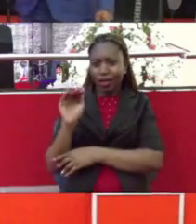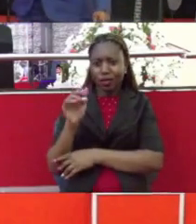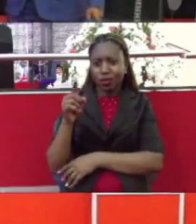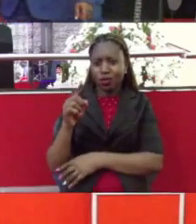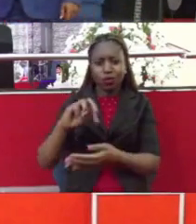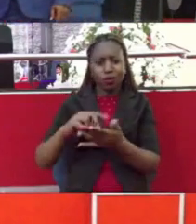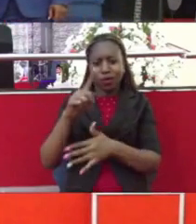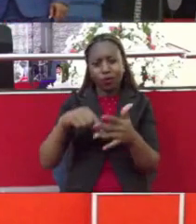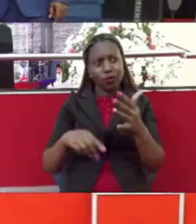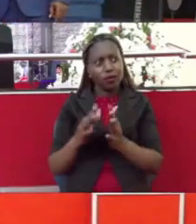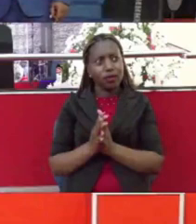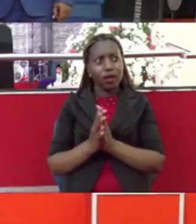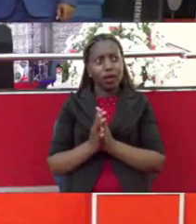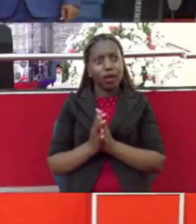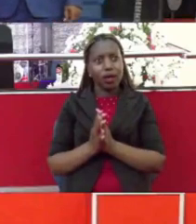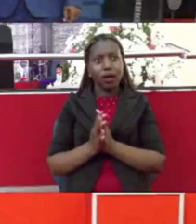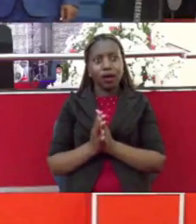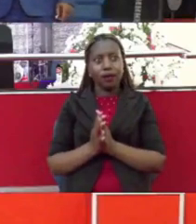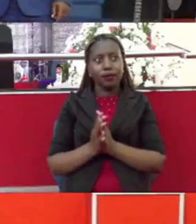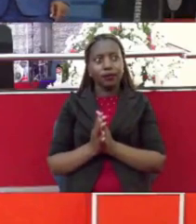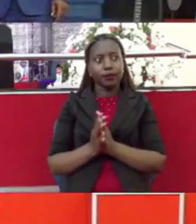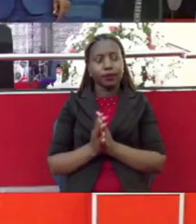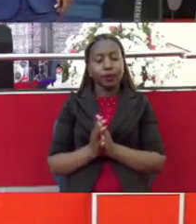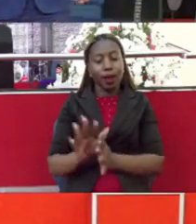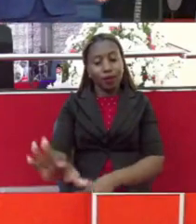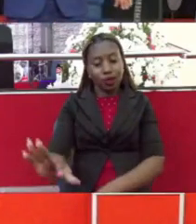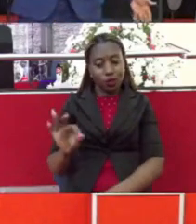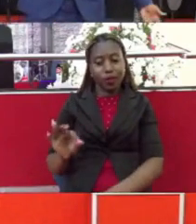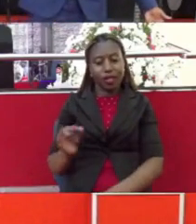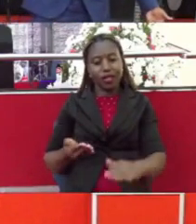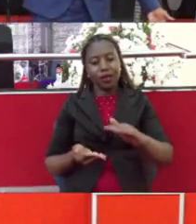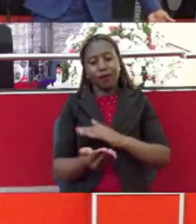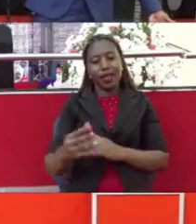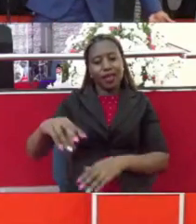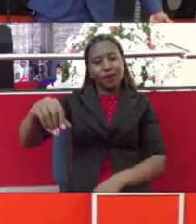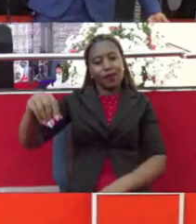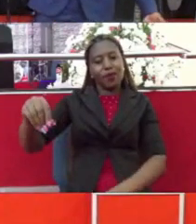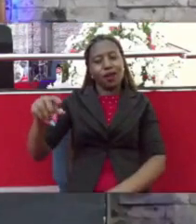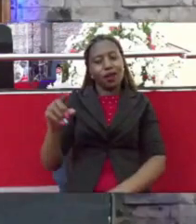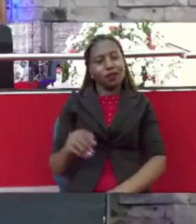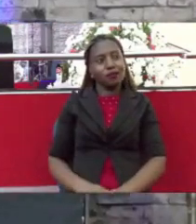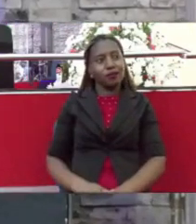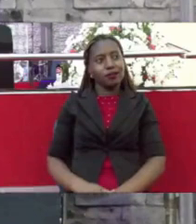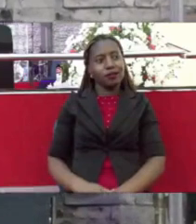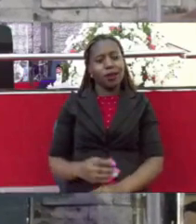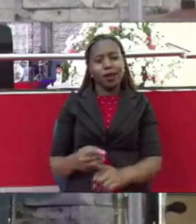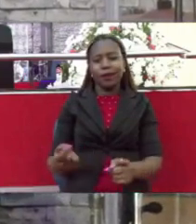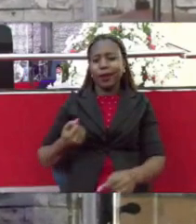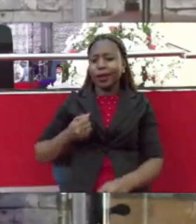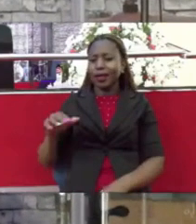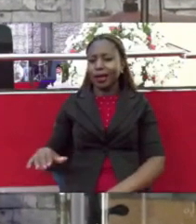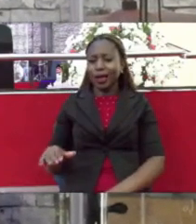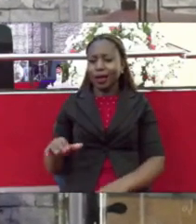unamaanisha nini? Then told, "Okay, pick this, take this baking powder." Basi, chukua baking powder hii. The girl said, "I'll be sick,